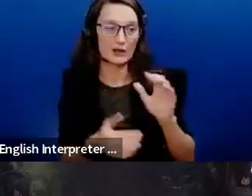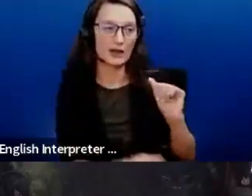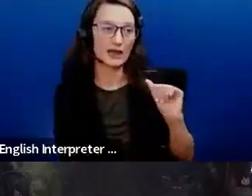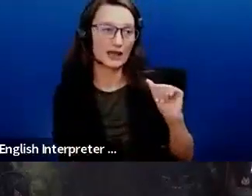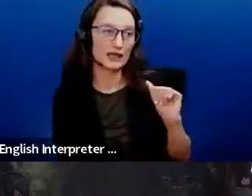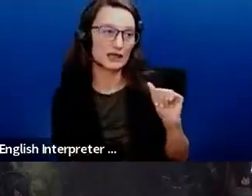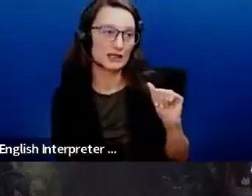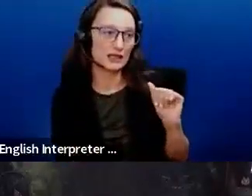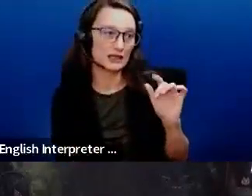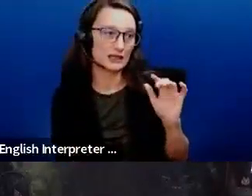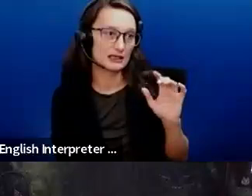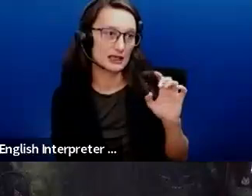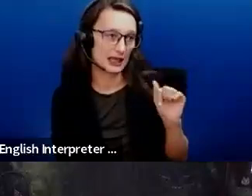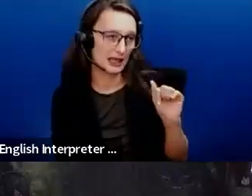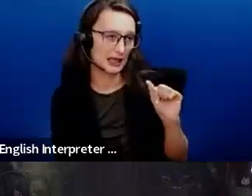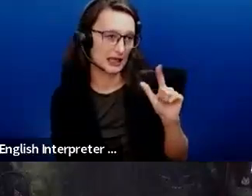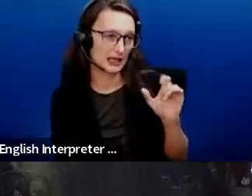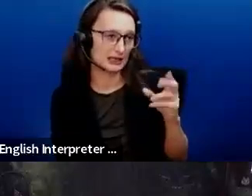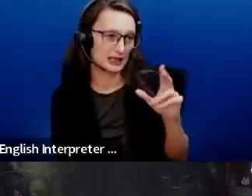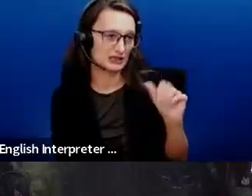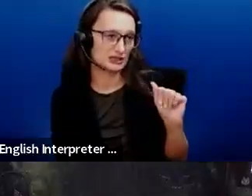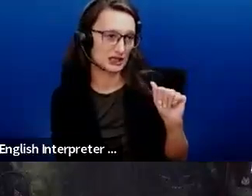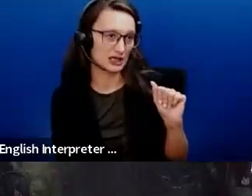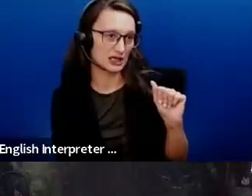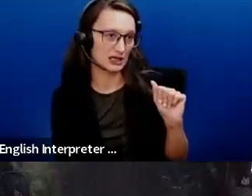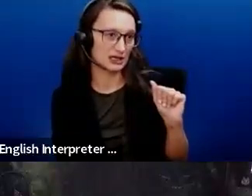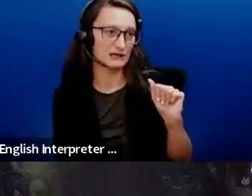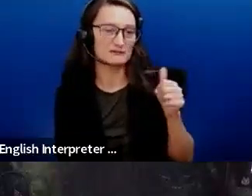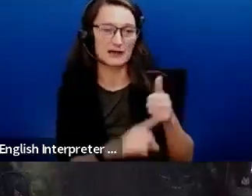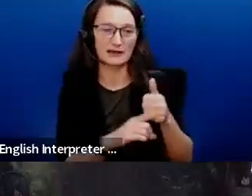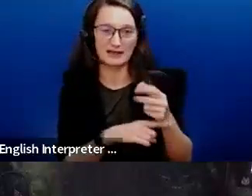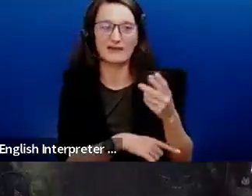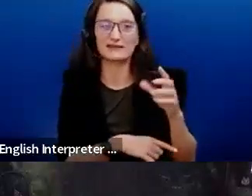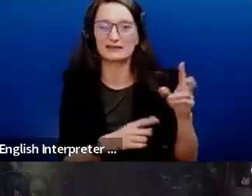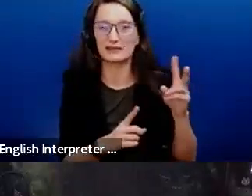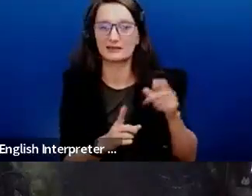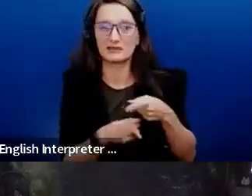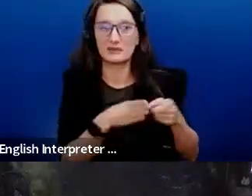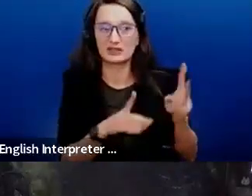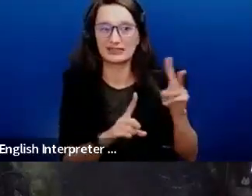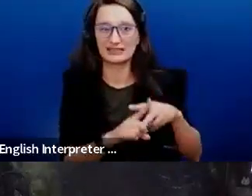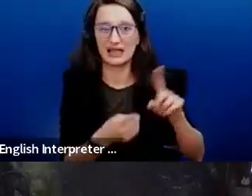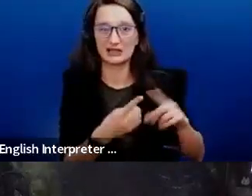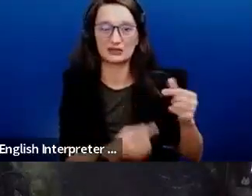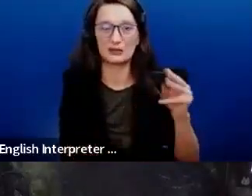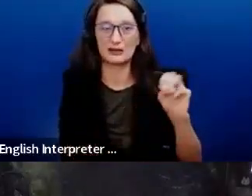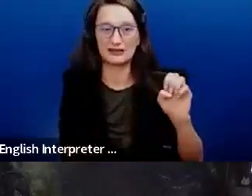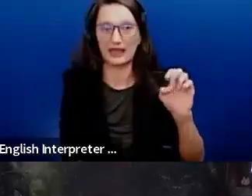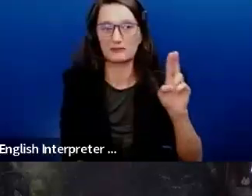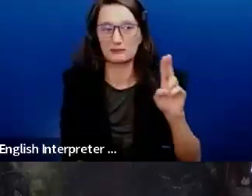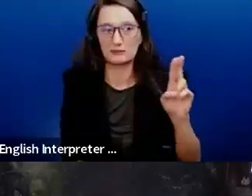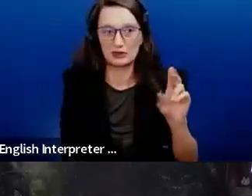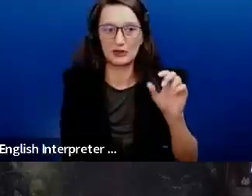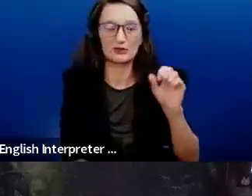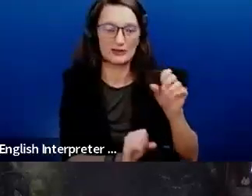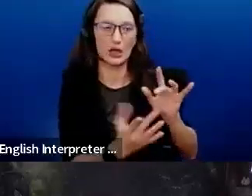is the community services specialist assigned to Game U, brought you on as a vendor, right? So if internal staff also have questions, they can reach out to Alasia